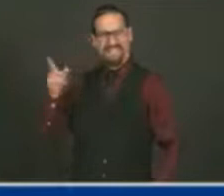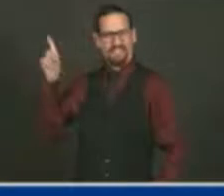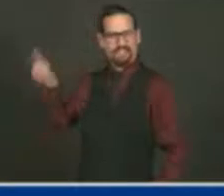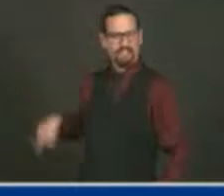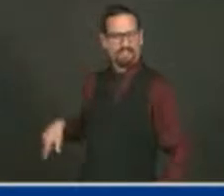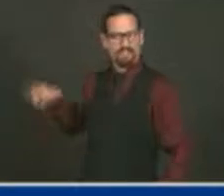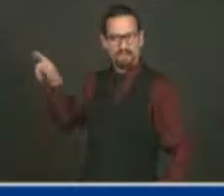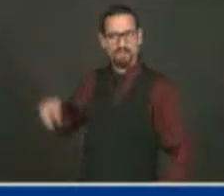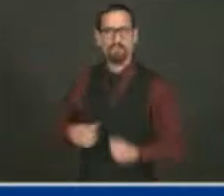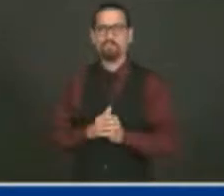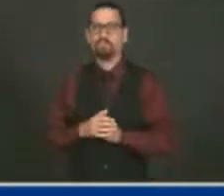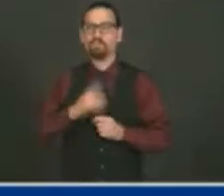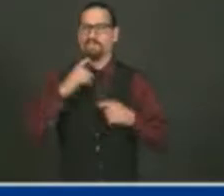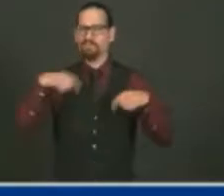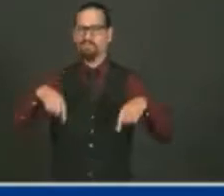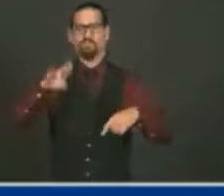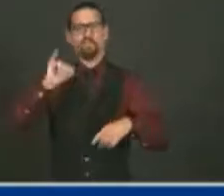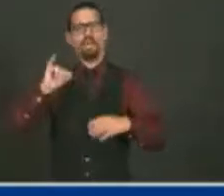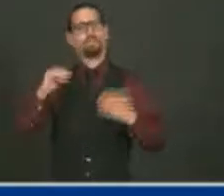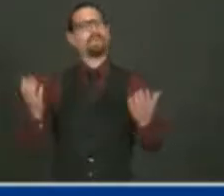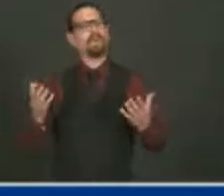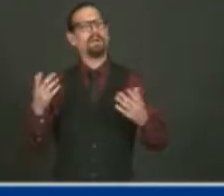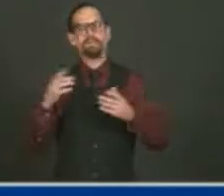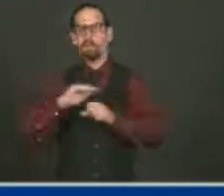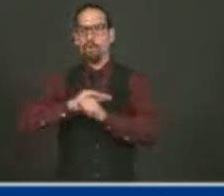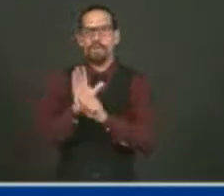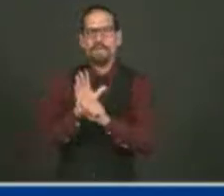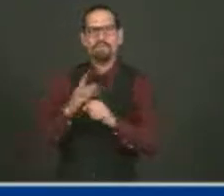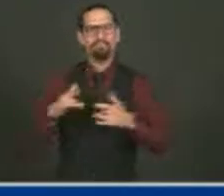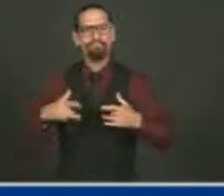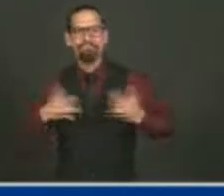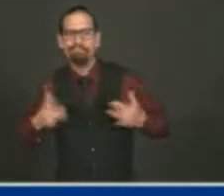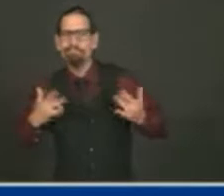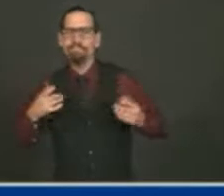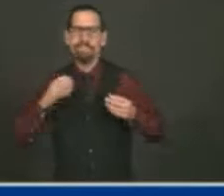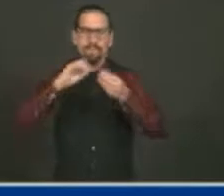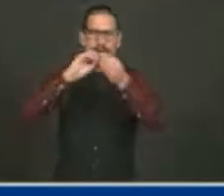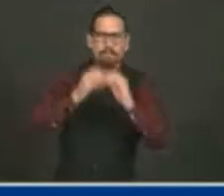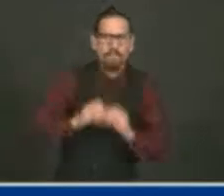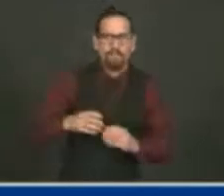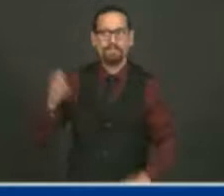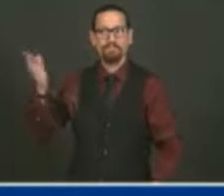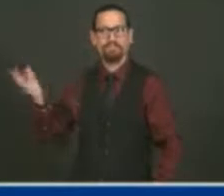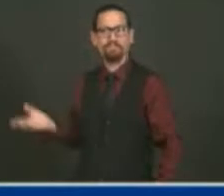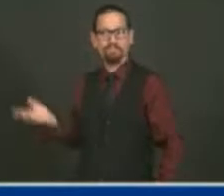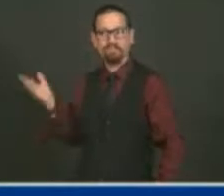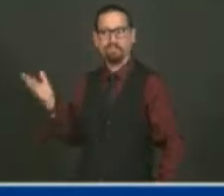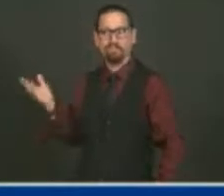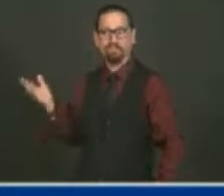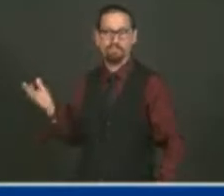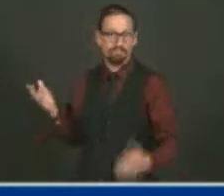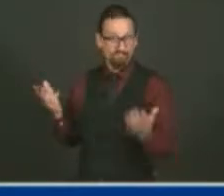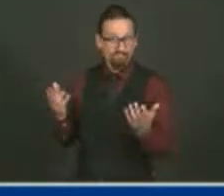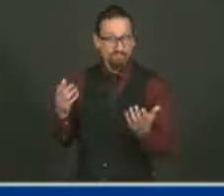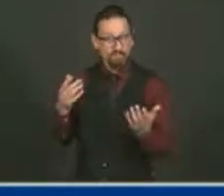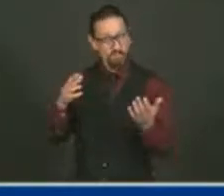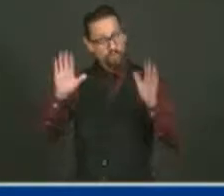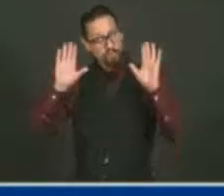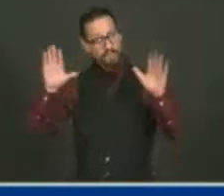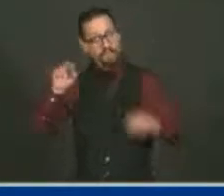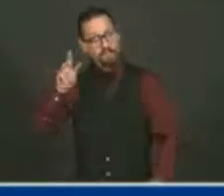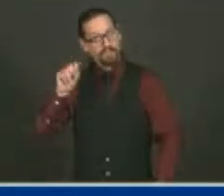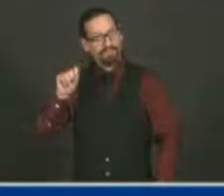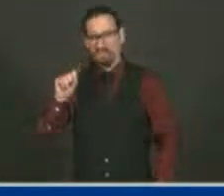to the coronavirus. And I'll begin by saying it's not great news. It's not great news, and I need everybody to pay